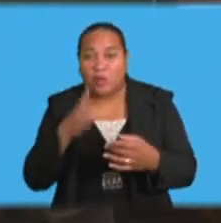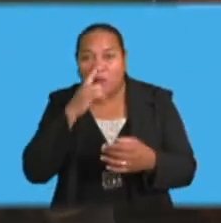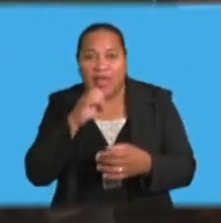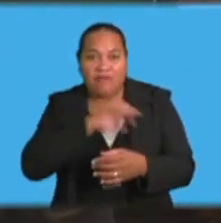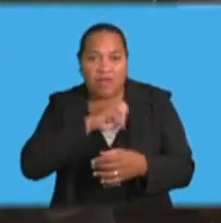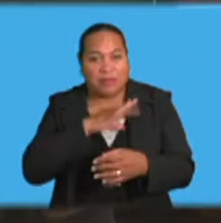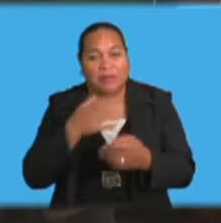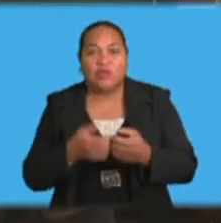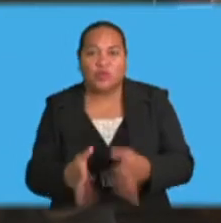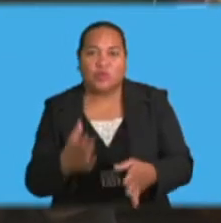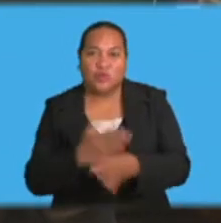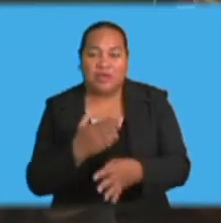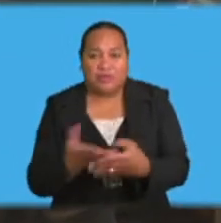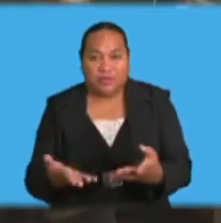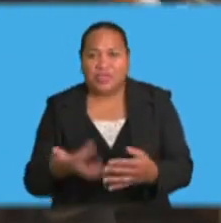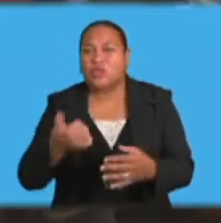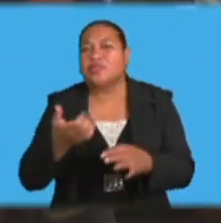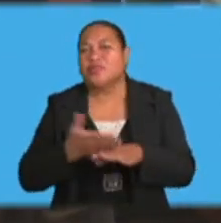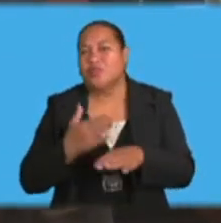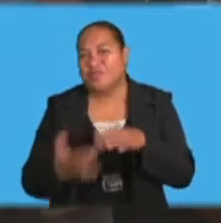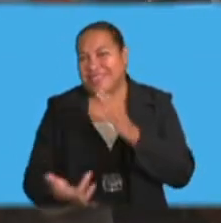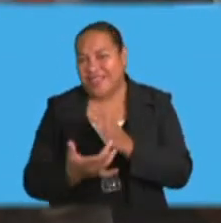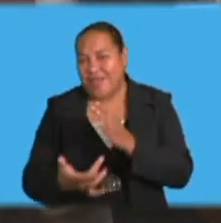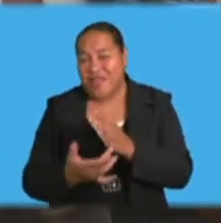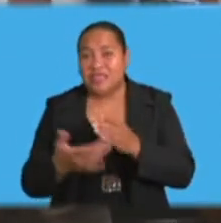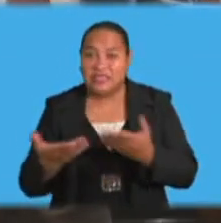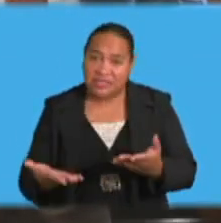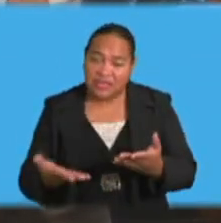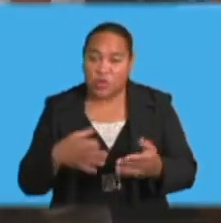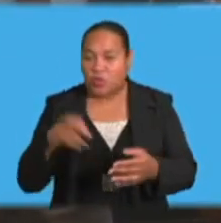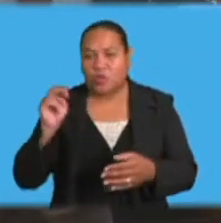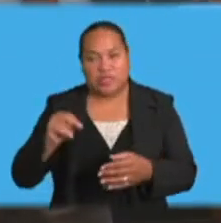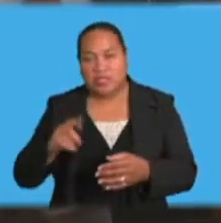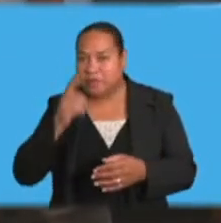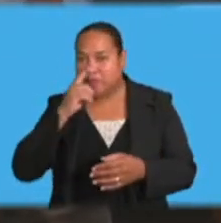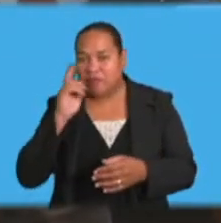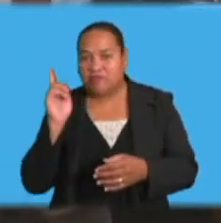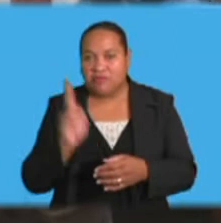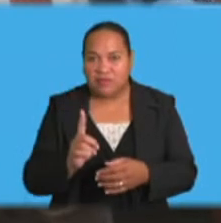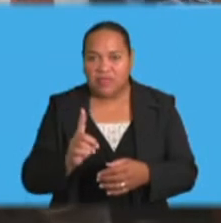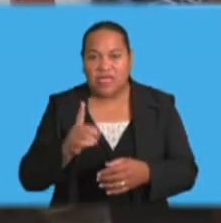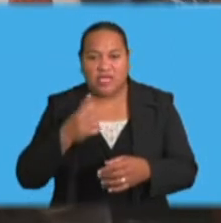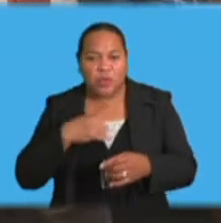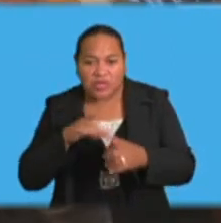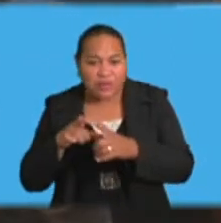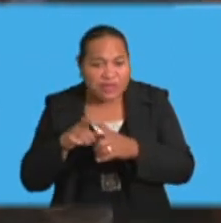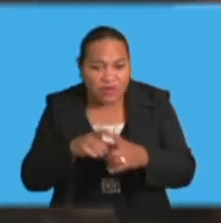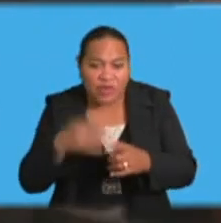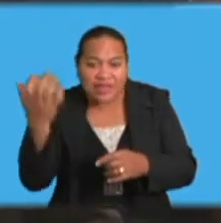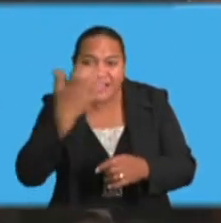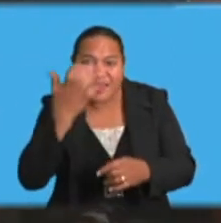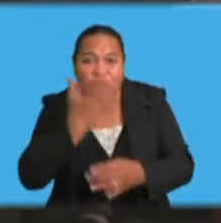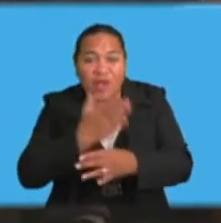result. The use of these new technologies, however, makes it possible to automate difficult or dangerous